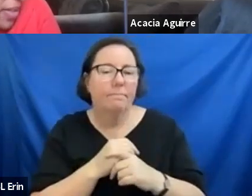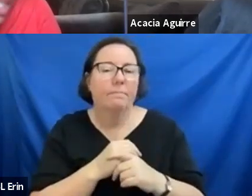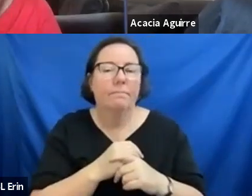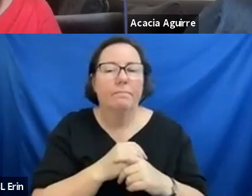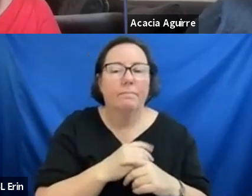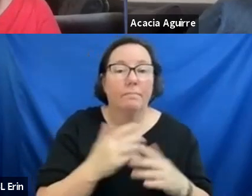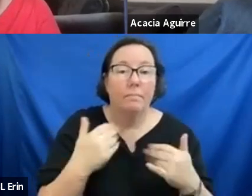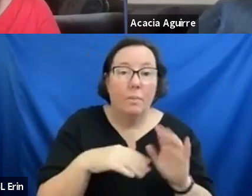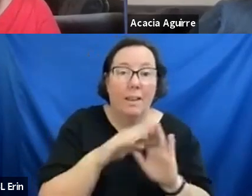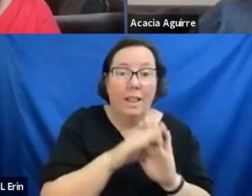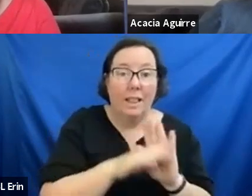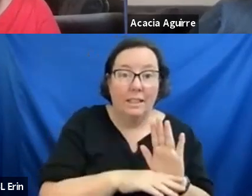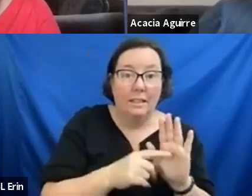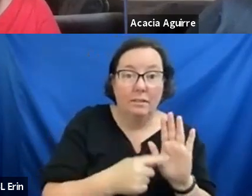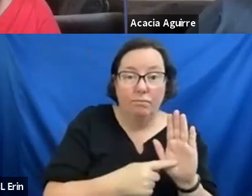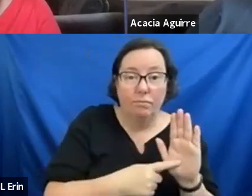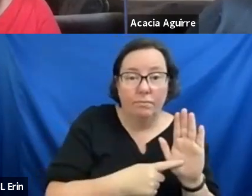now that we have the list,